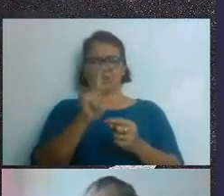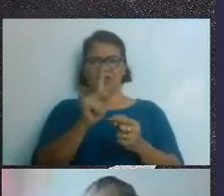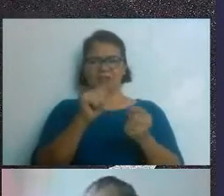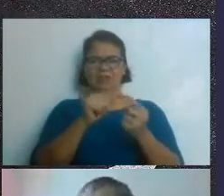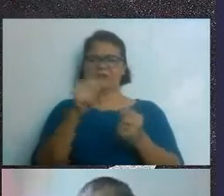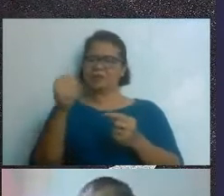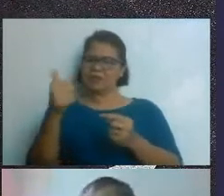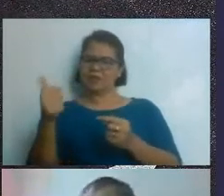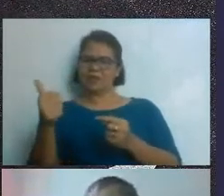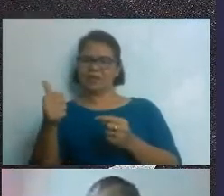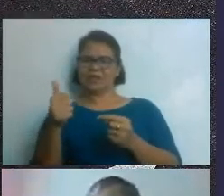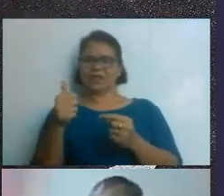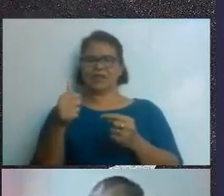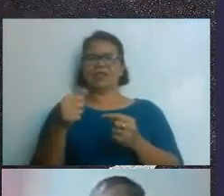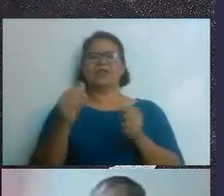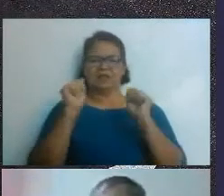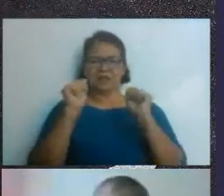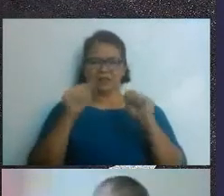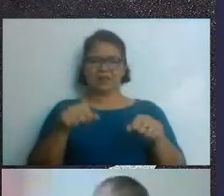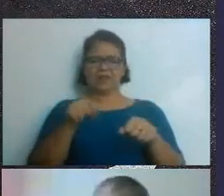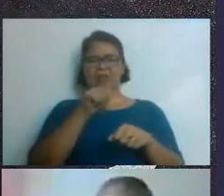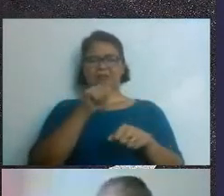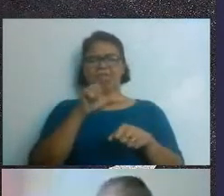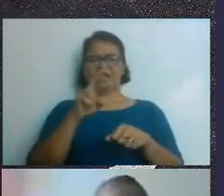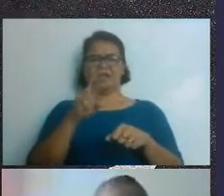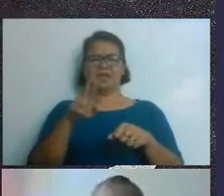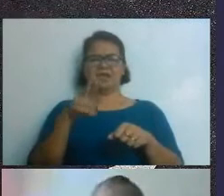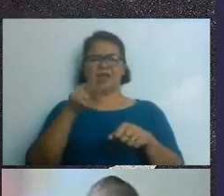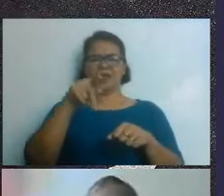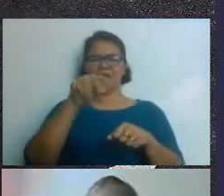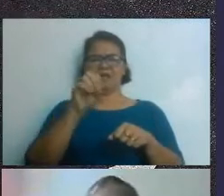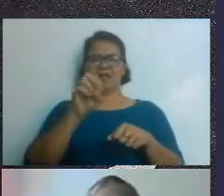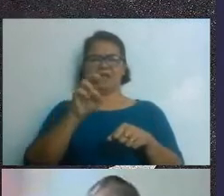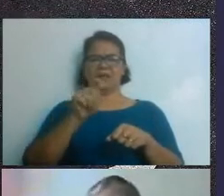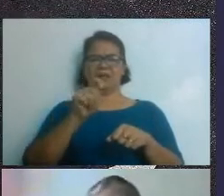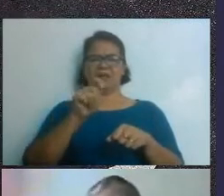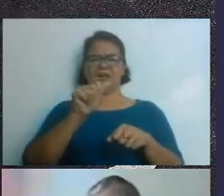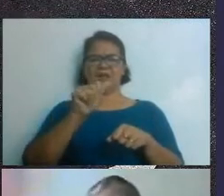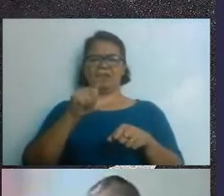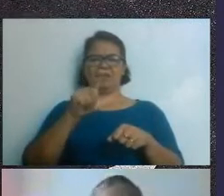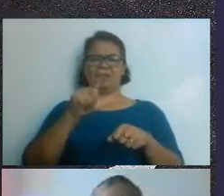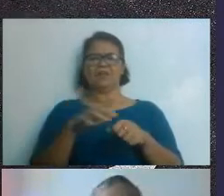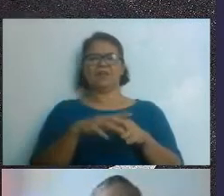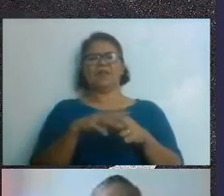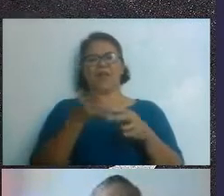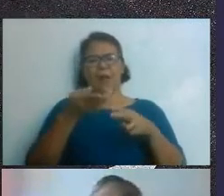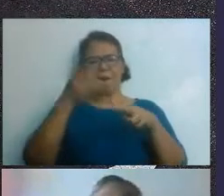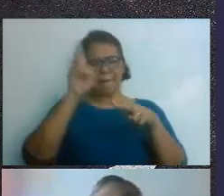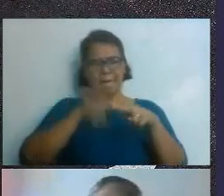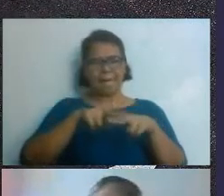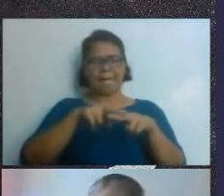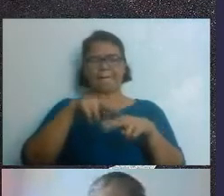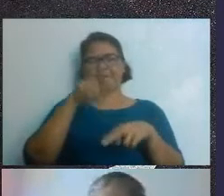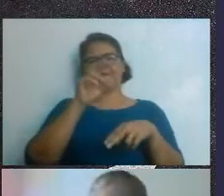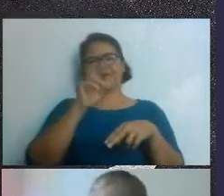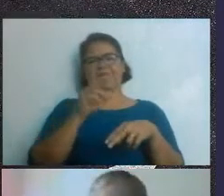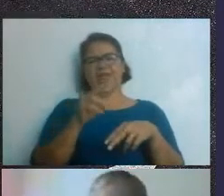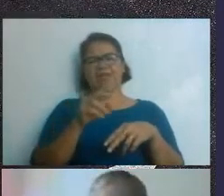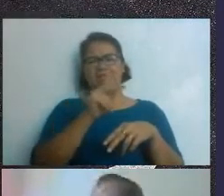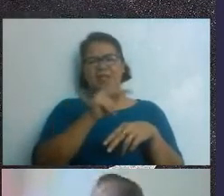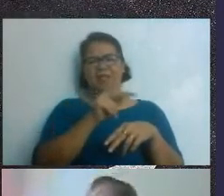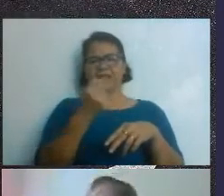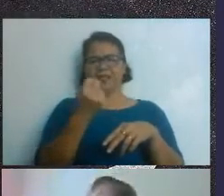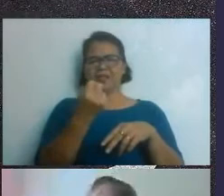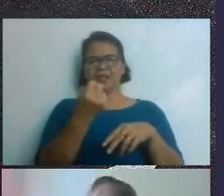LR portal, and we hope to upload the senior high school most essential learning competencies very soon. We're